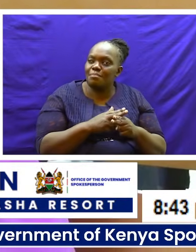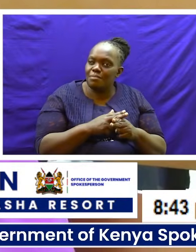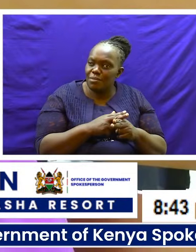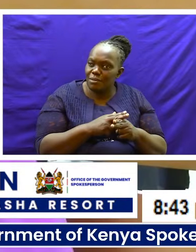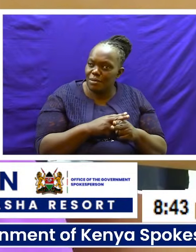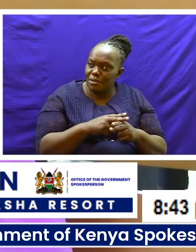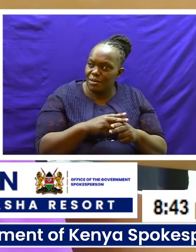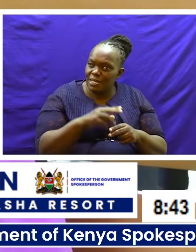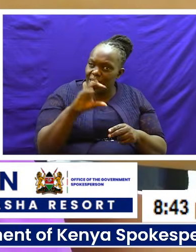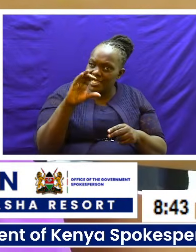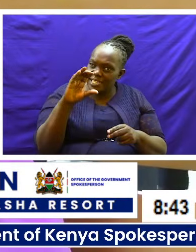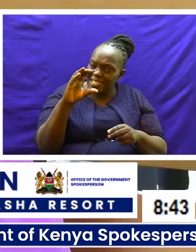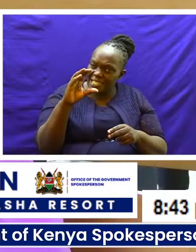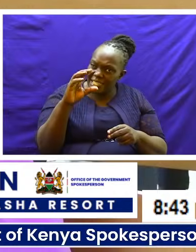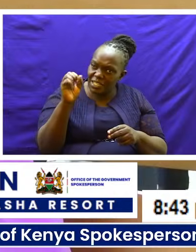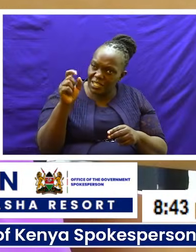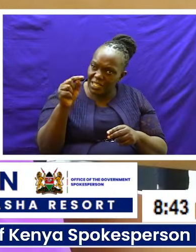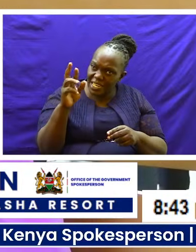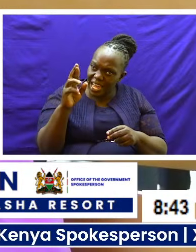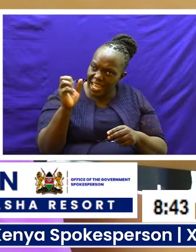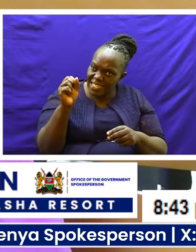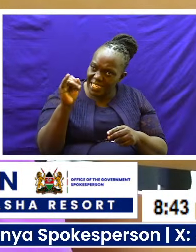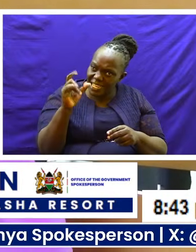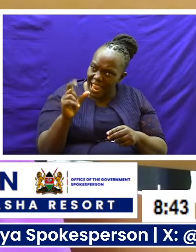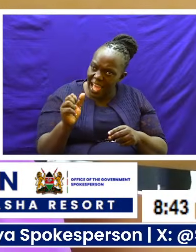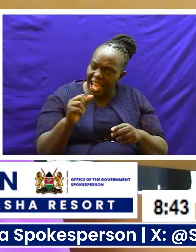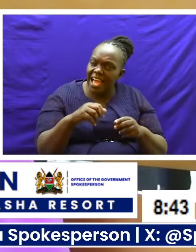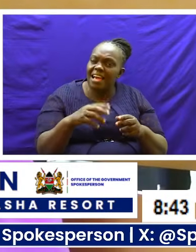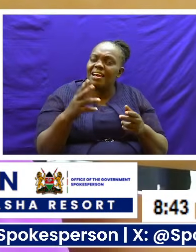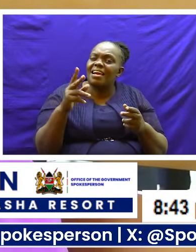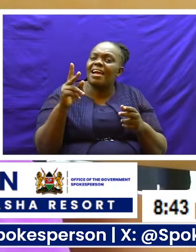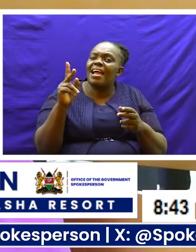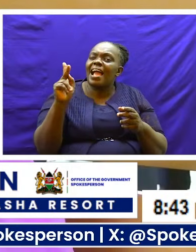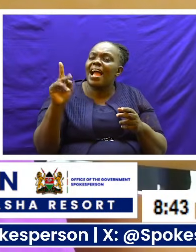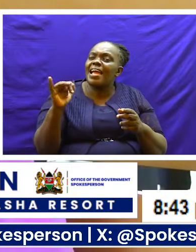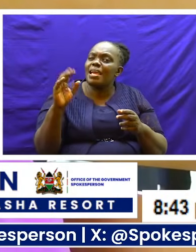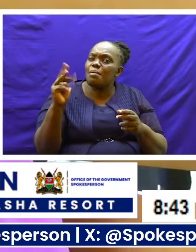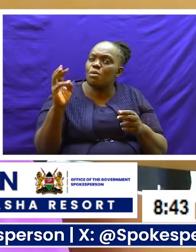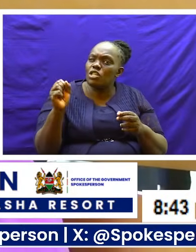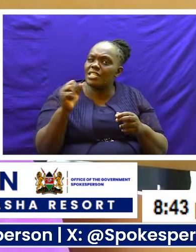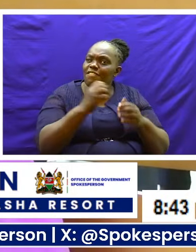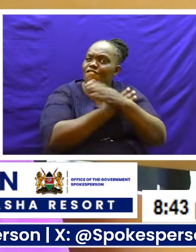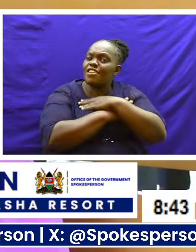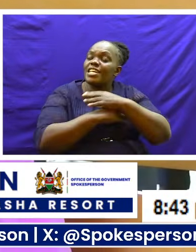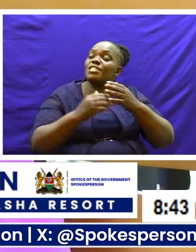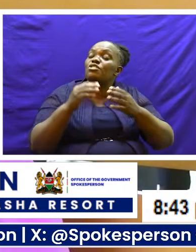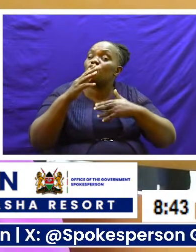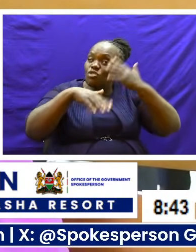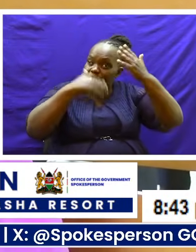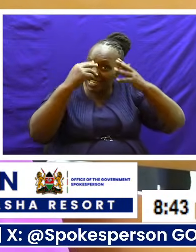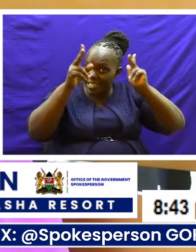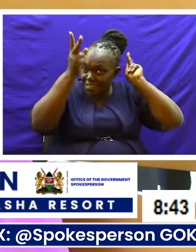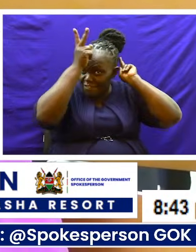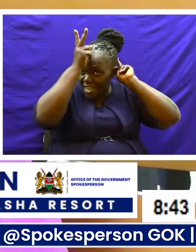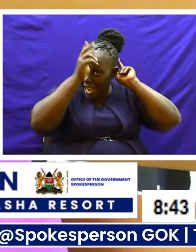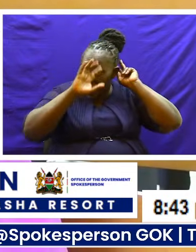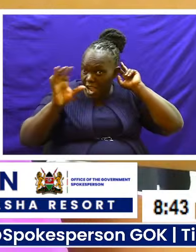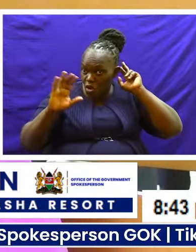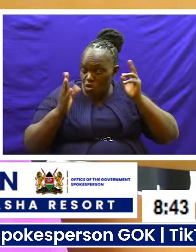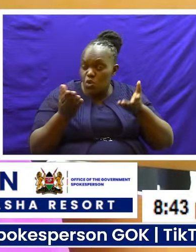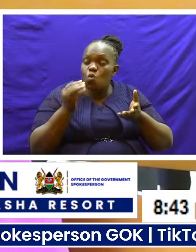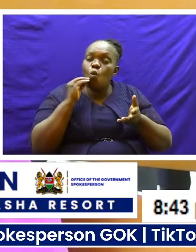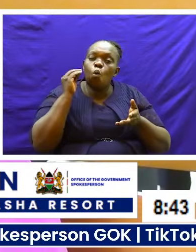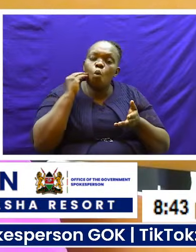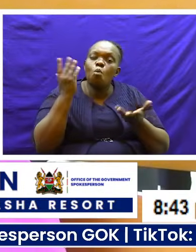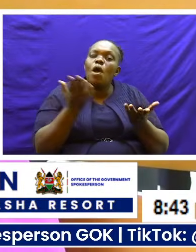who? Changi Trasila is my name, from Kaimosi Friends University, Vihiga County. And my question is... Where do you come